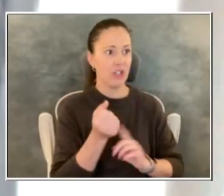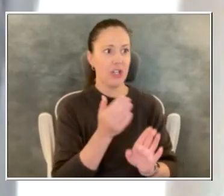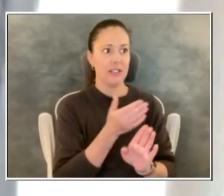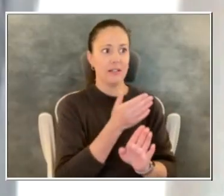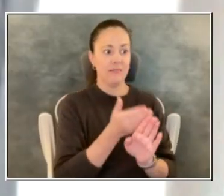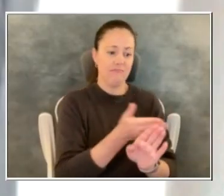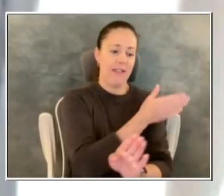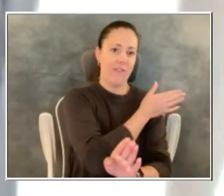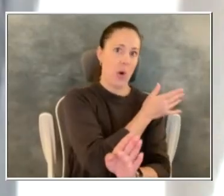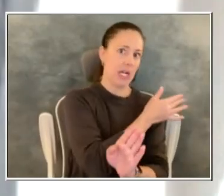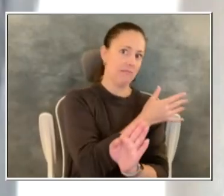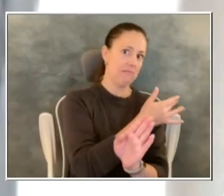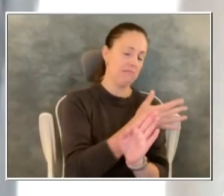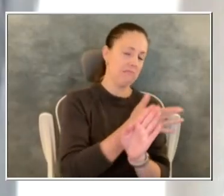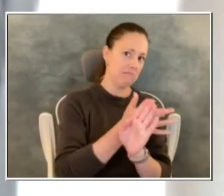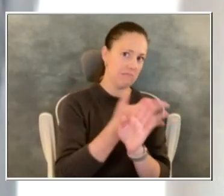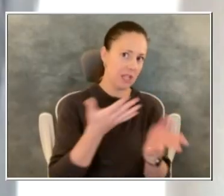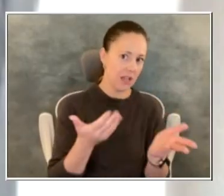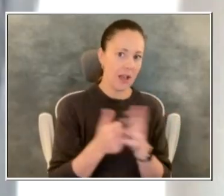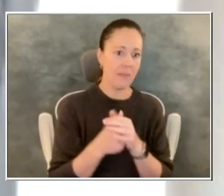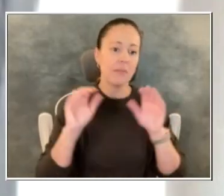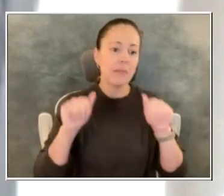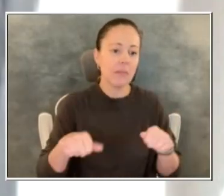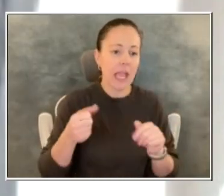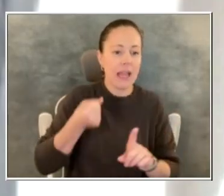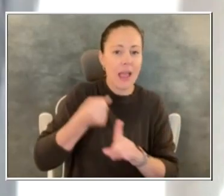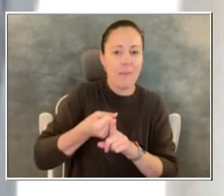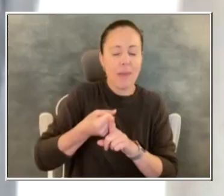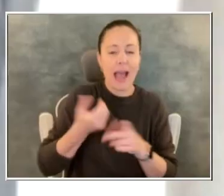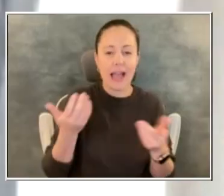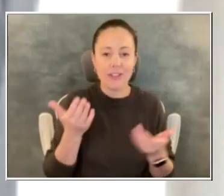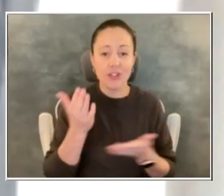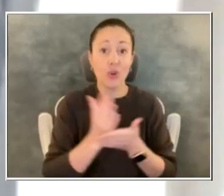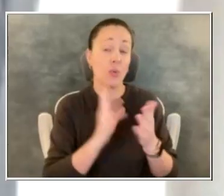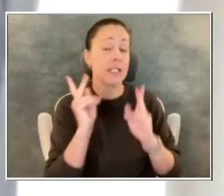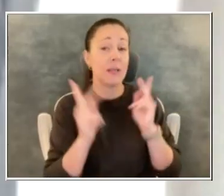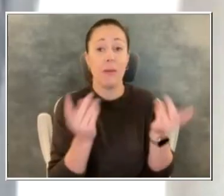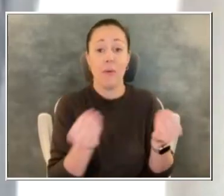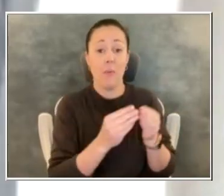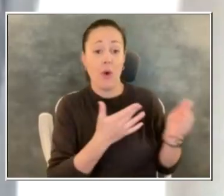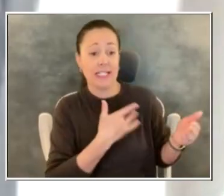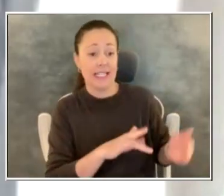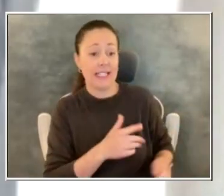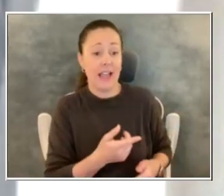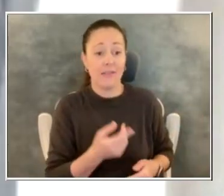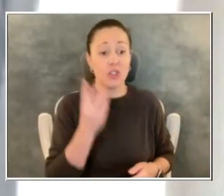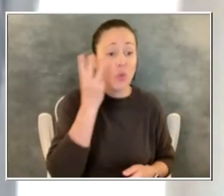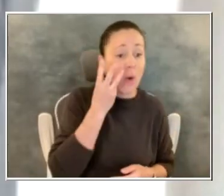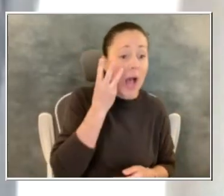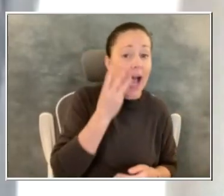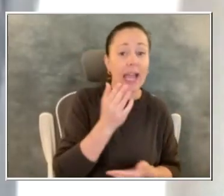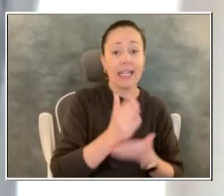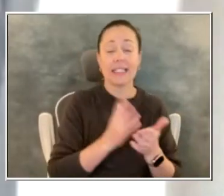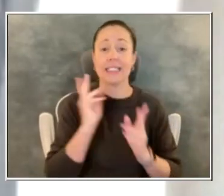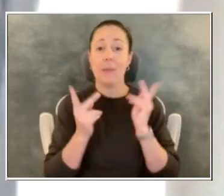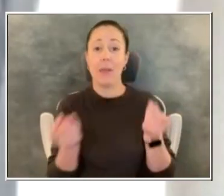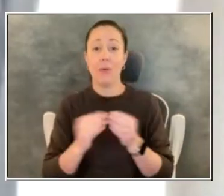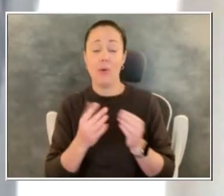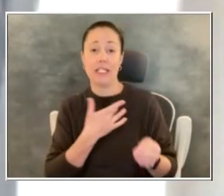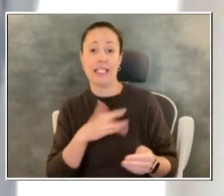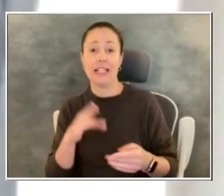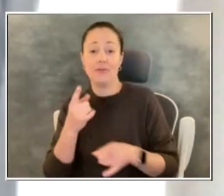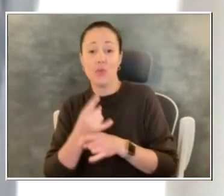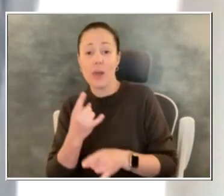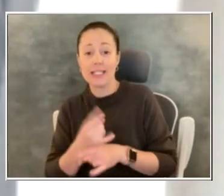drink can impact you. You know, some people are more sensitive to wine. Some people are more sensitive to whiskey. Beer, unless you're